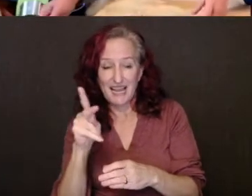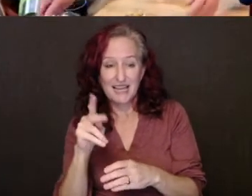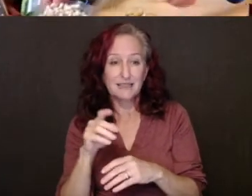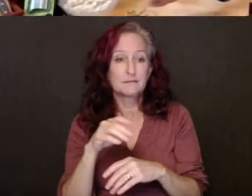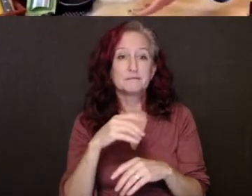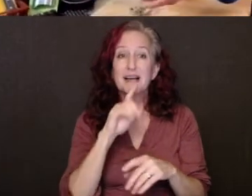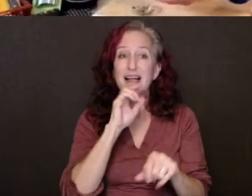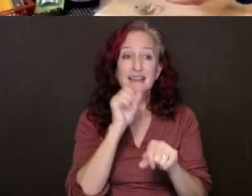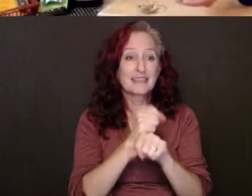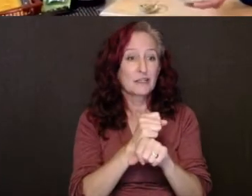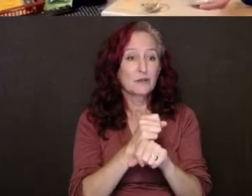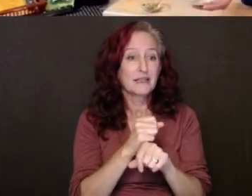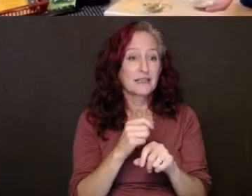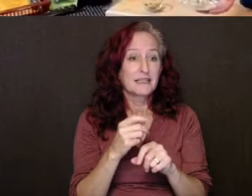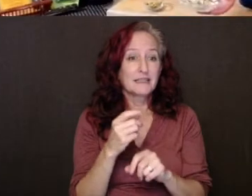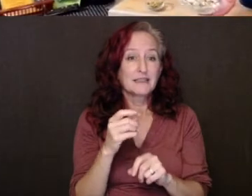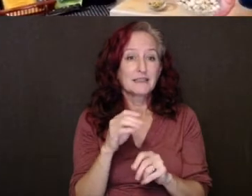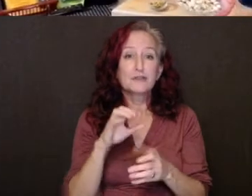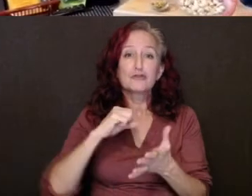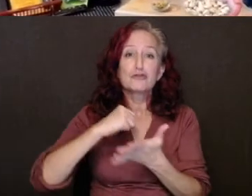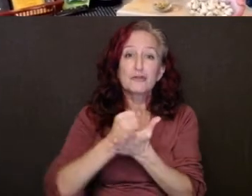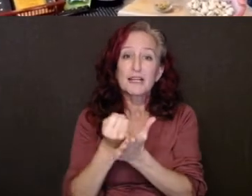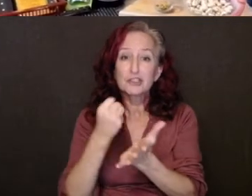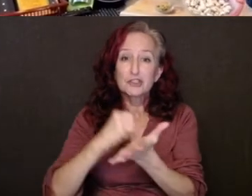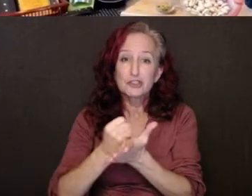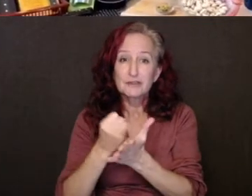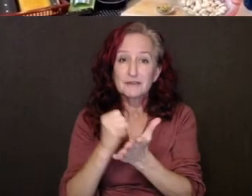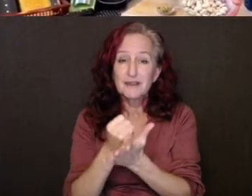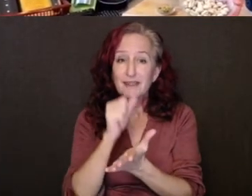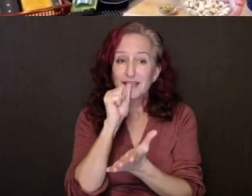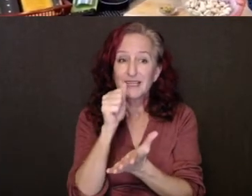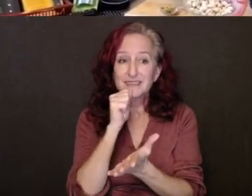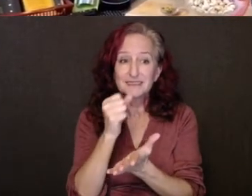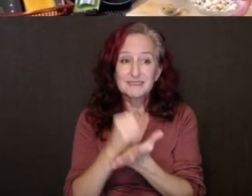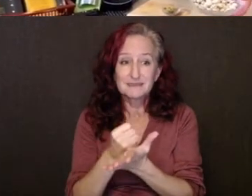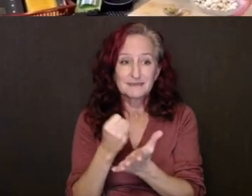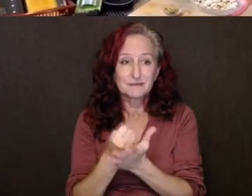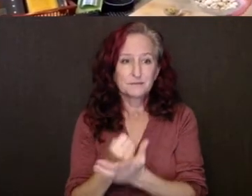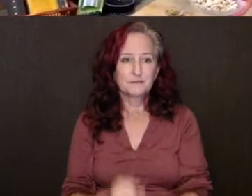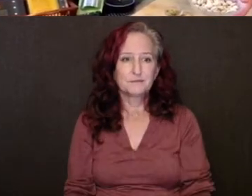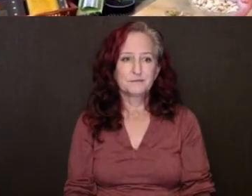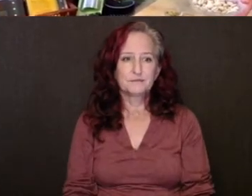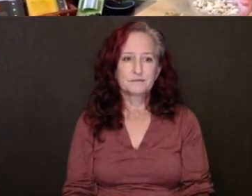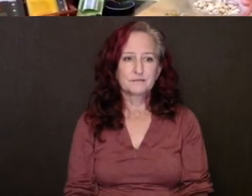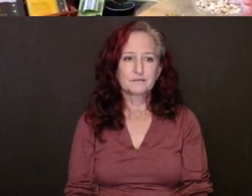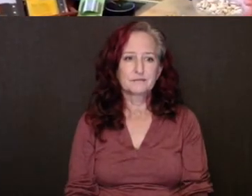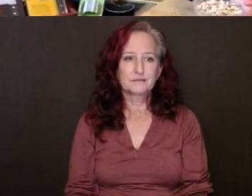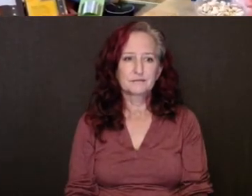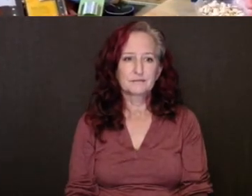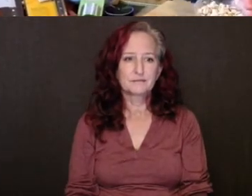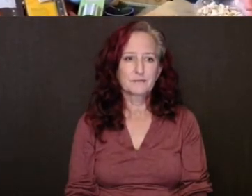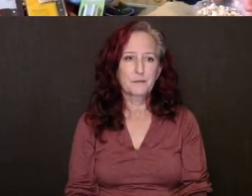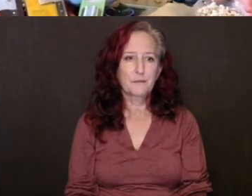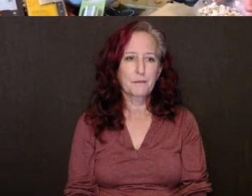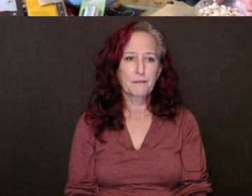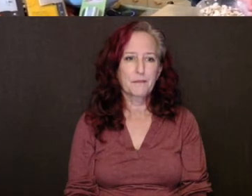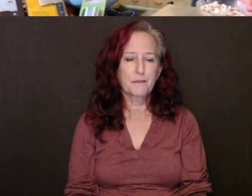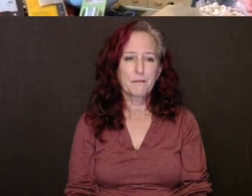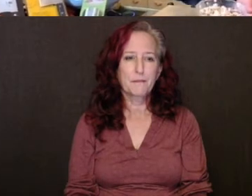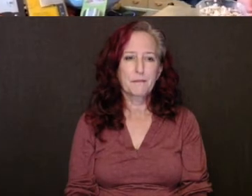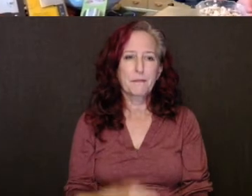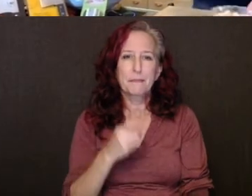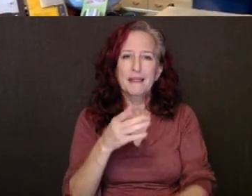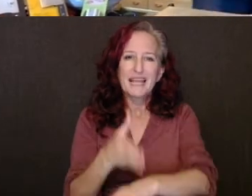in California, we're blessed with all these wonderful things. Pistachio nut, total protein, just as